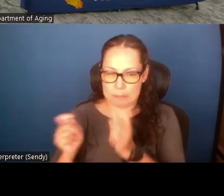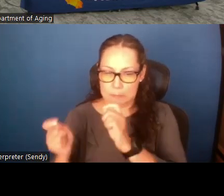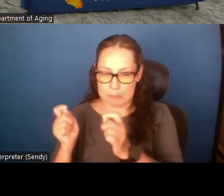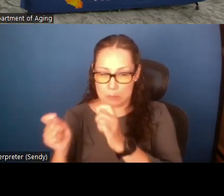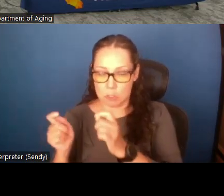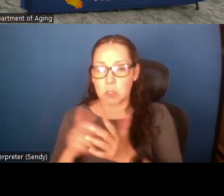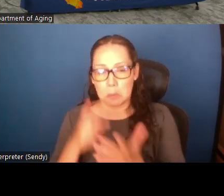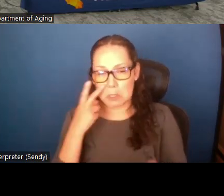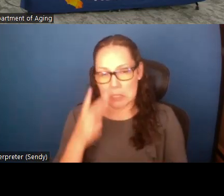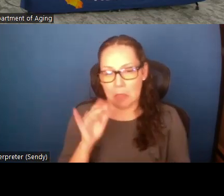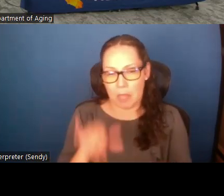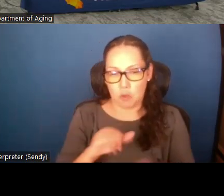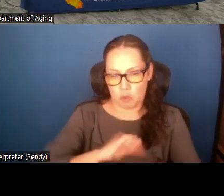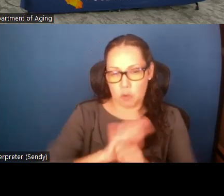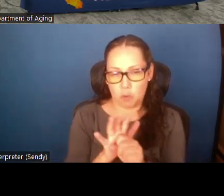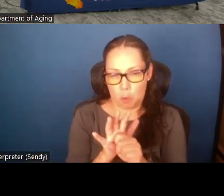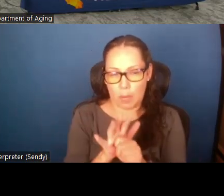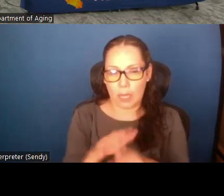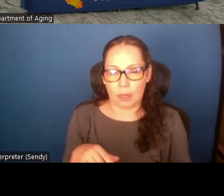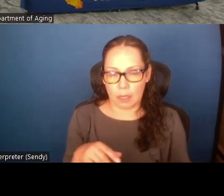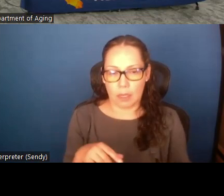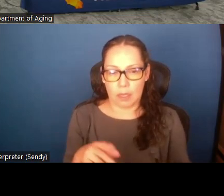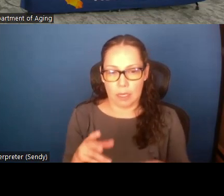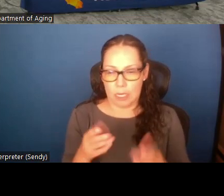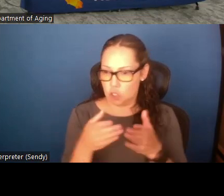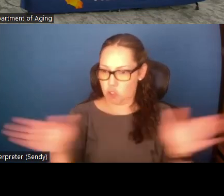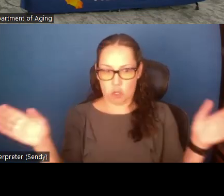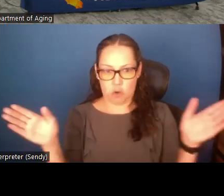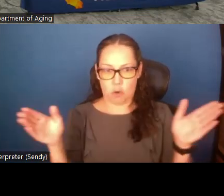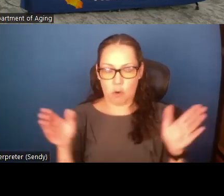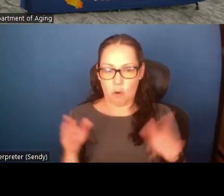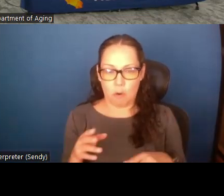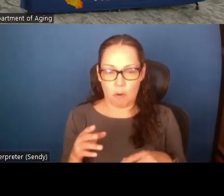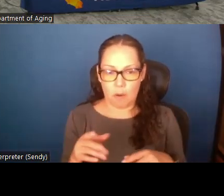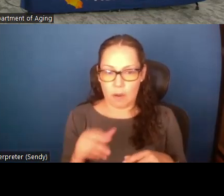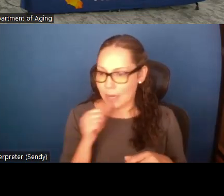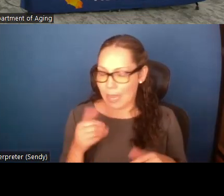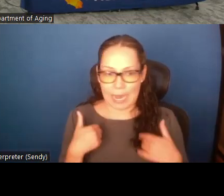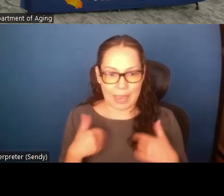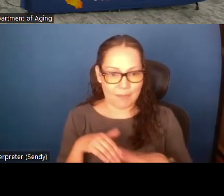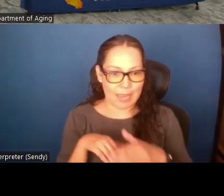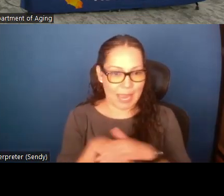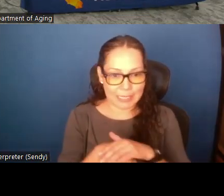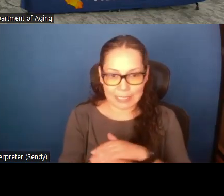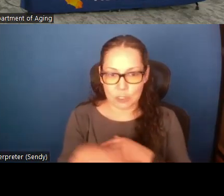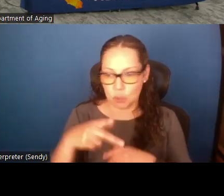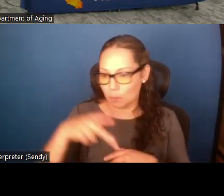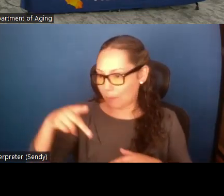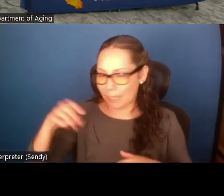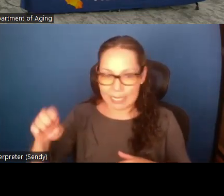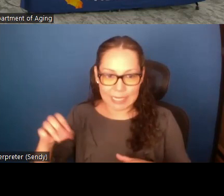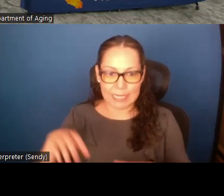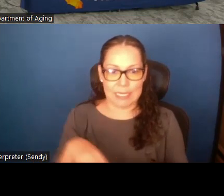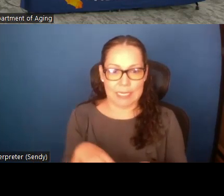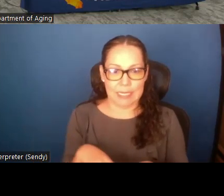COVID pandemic where, the general public did not have access to things like PPE